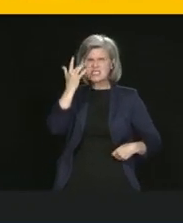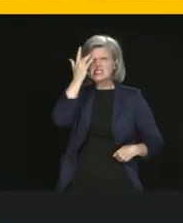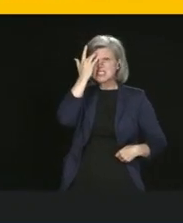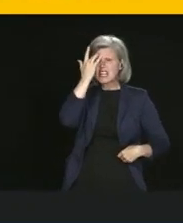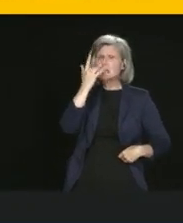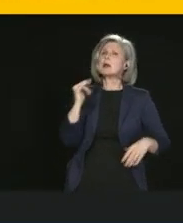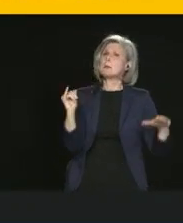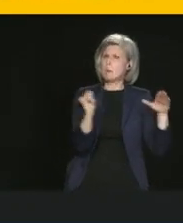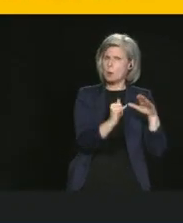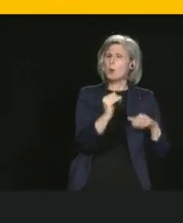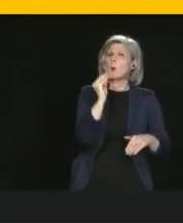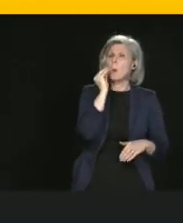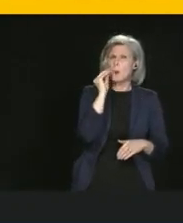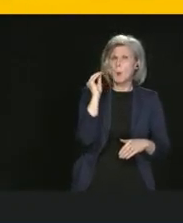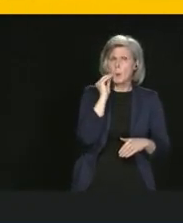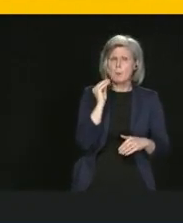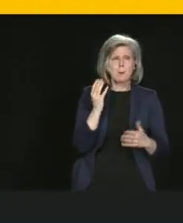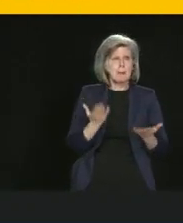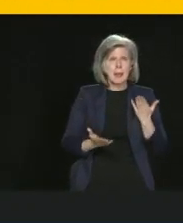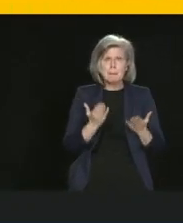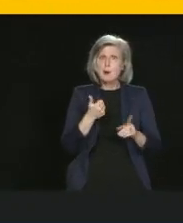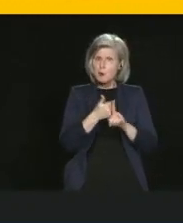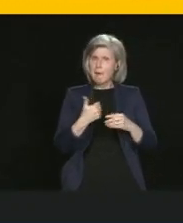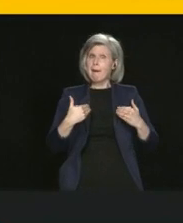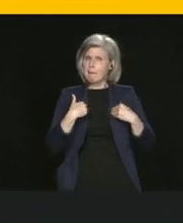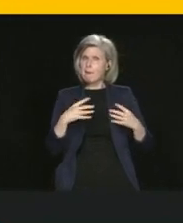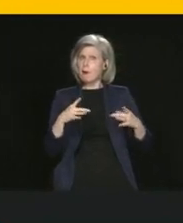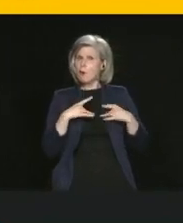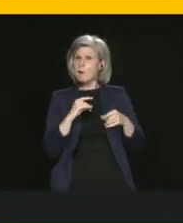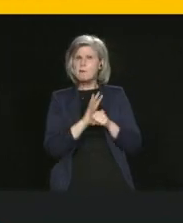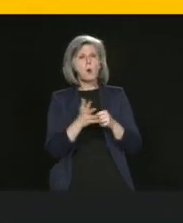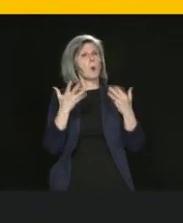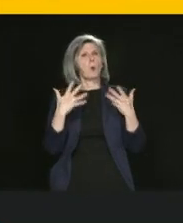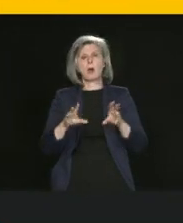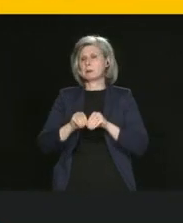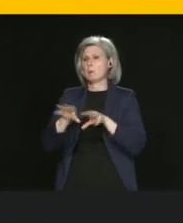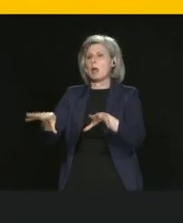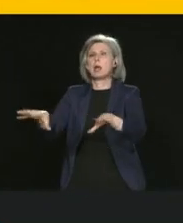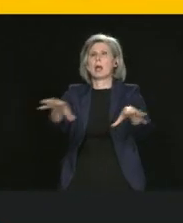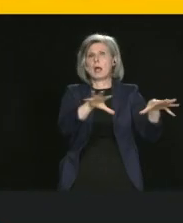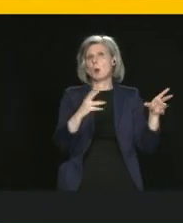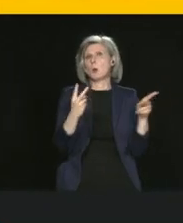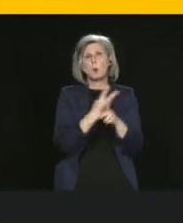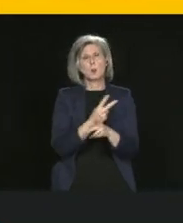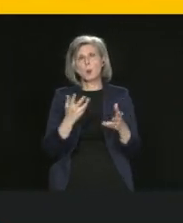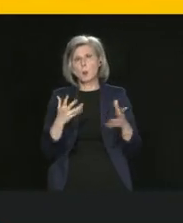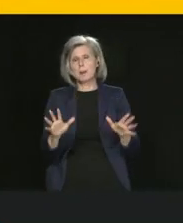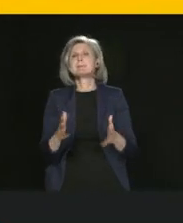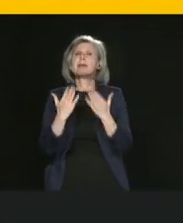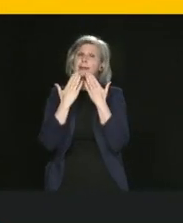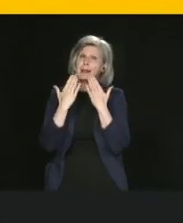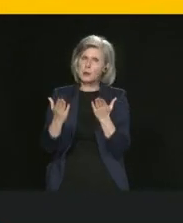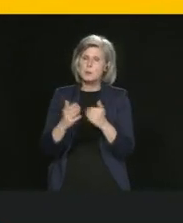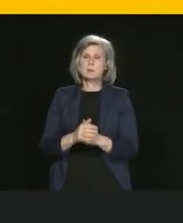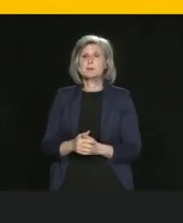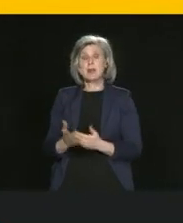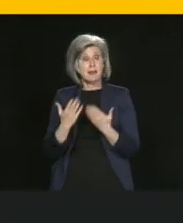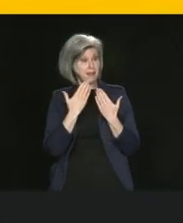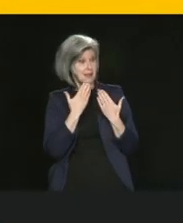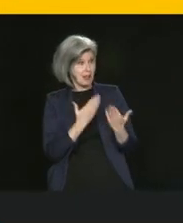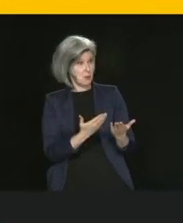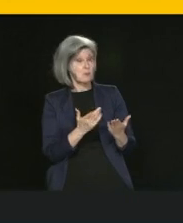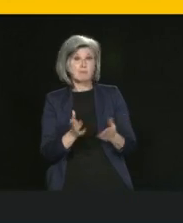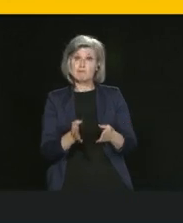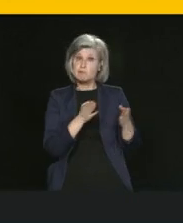Okay, thank you very much, Dr. Tam. Et maintenant, je donne la parole à Dr. Howden. Dr. New, you have the floor. Thank you.